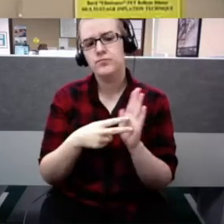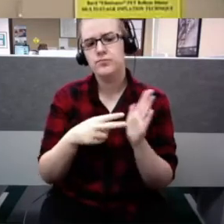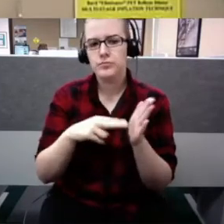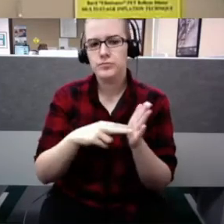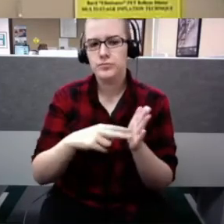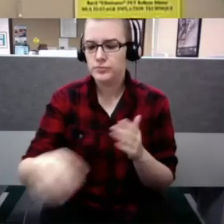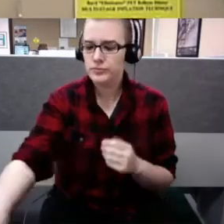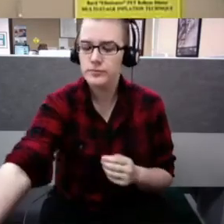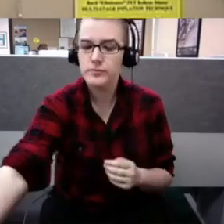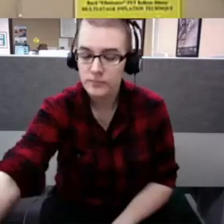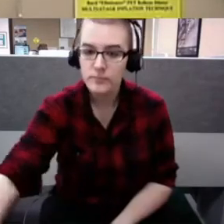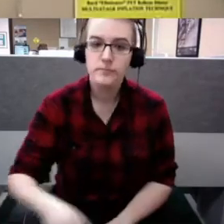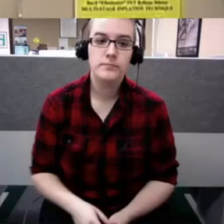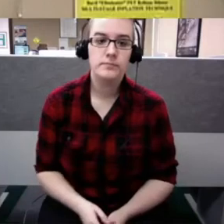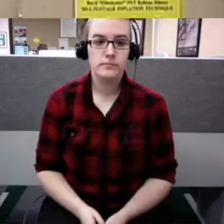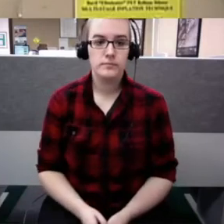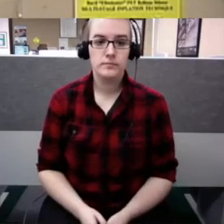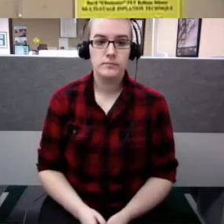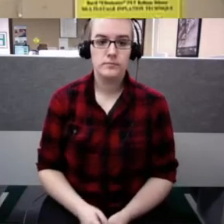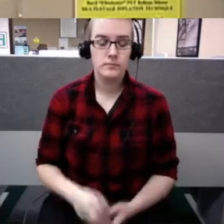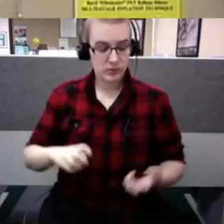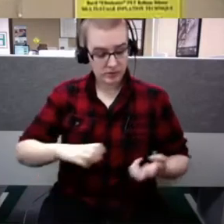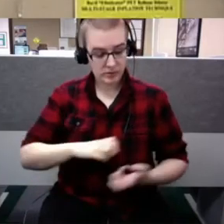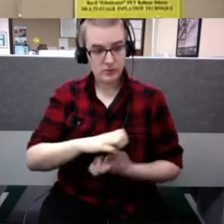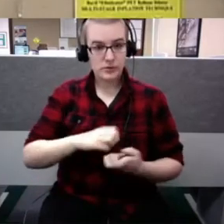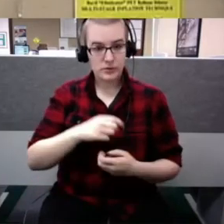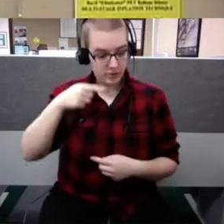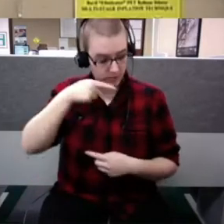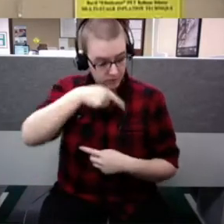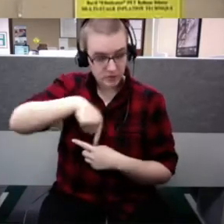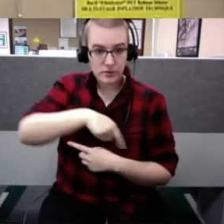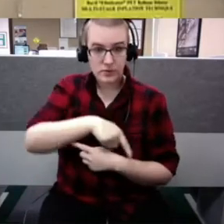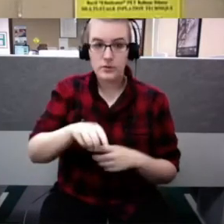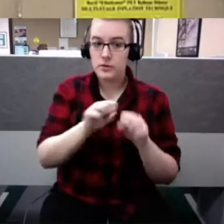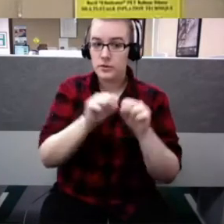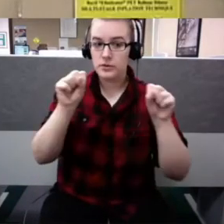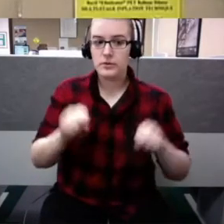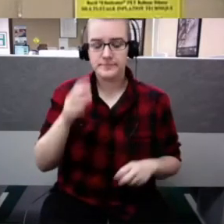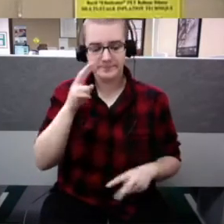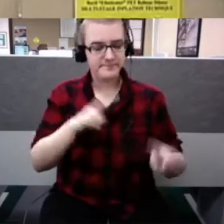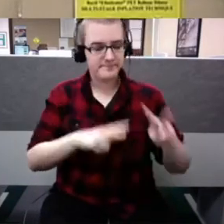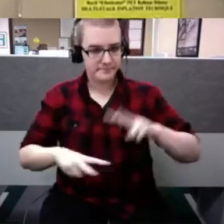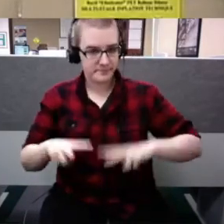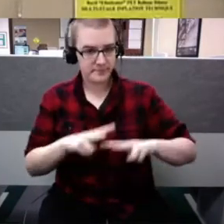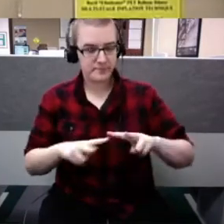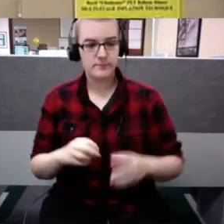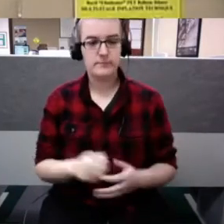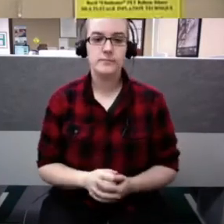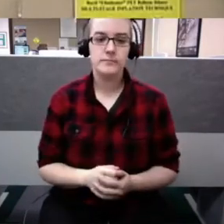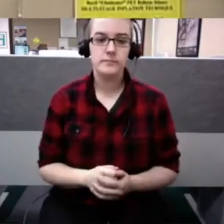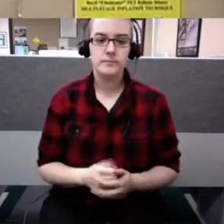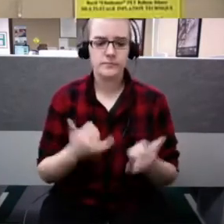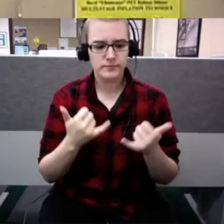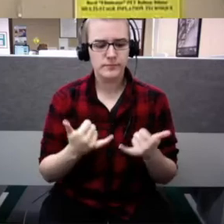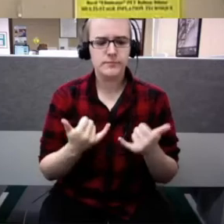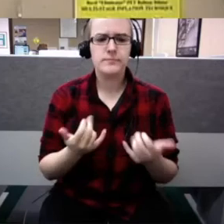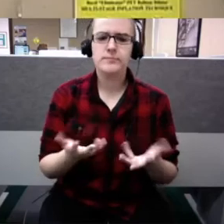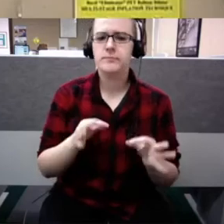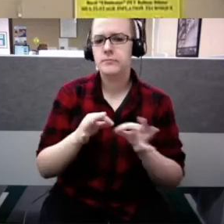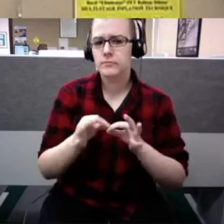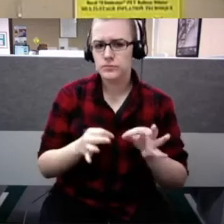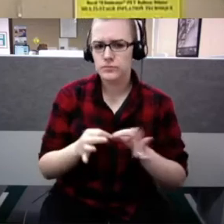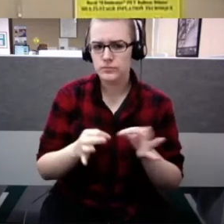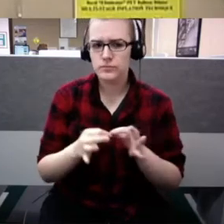We look at everything that has to do with your digestive tract and your digestive system. We're here today to kind of explain a few